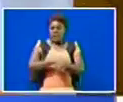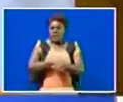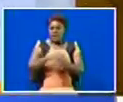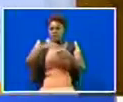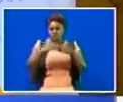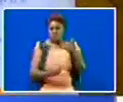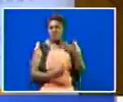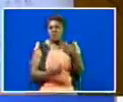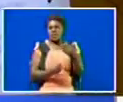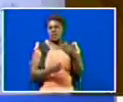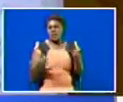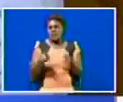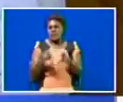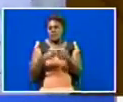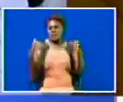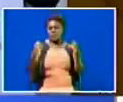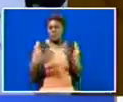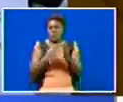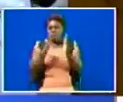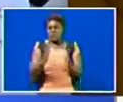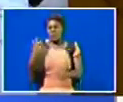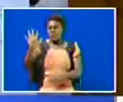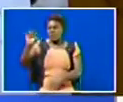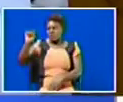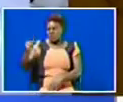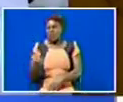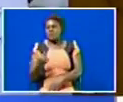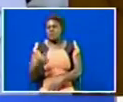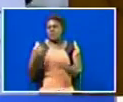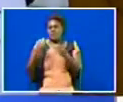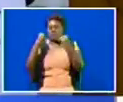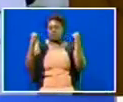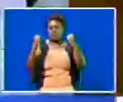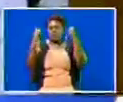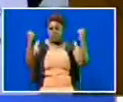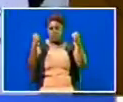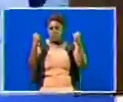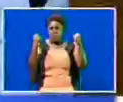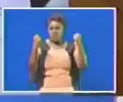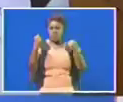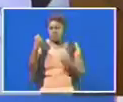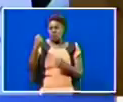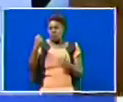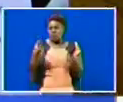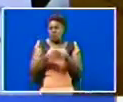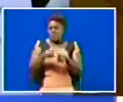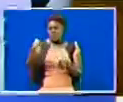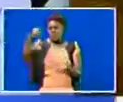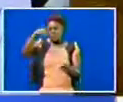were Elijah Manangoi, who was also the team captain, 5,000 champion Helen Obiri, and Wycliffe Kinyamal, among